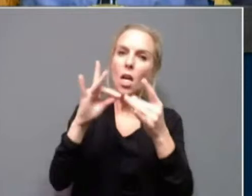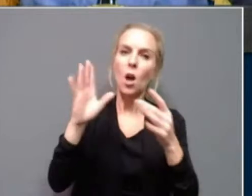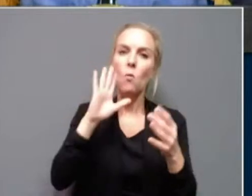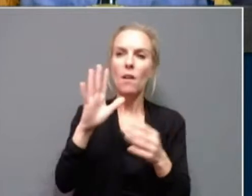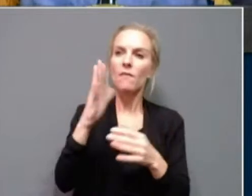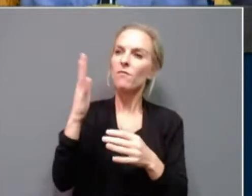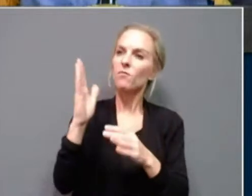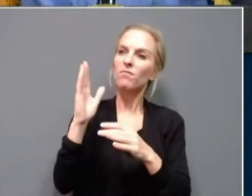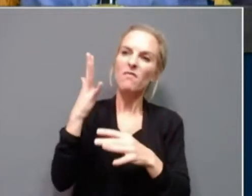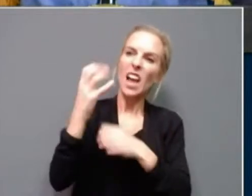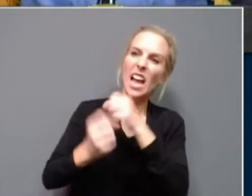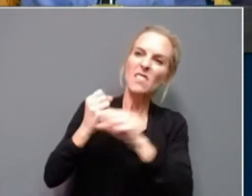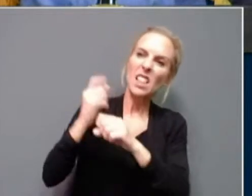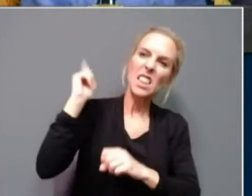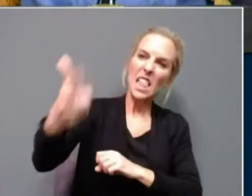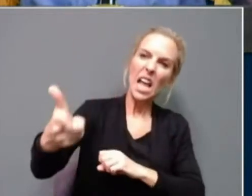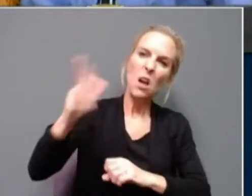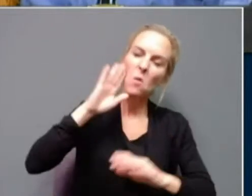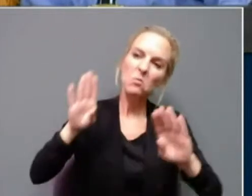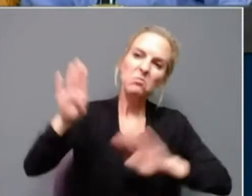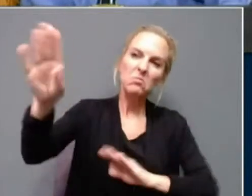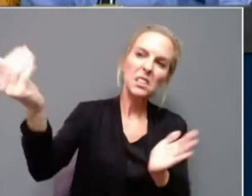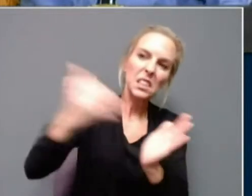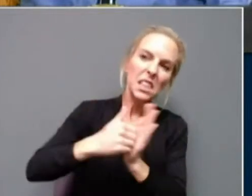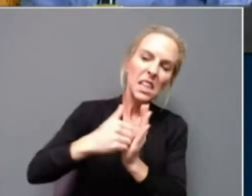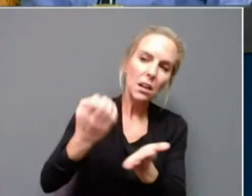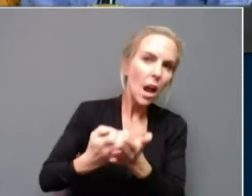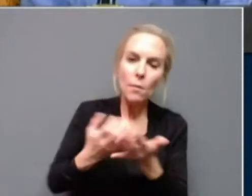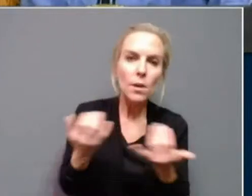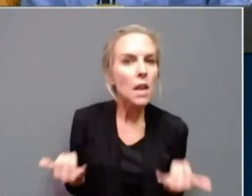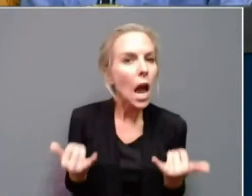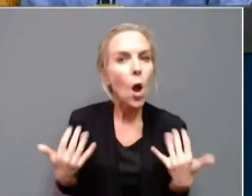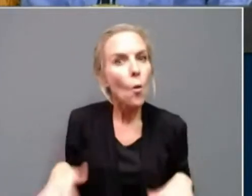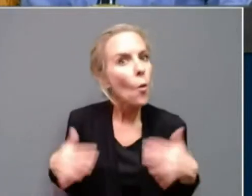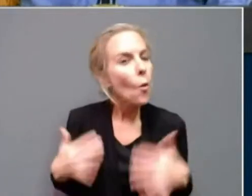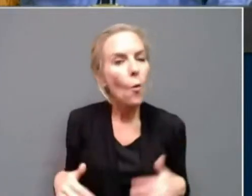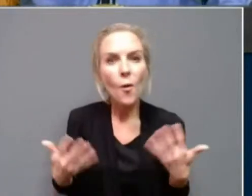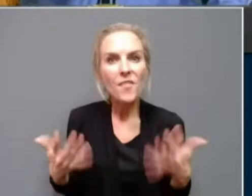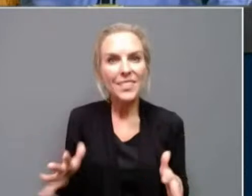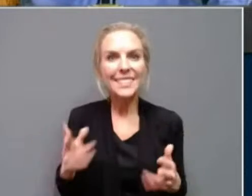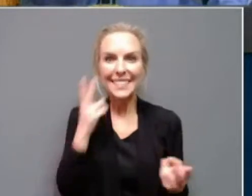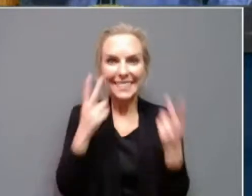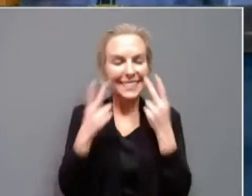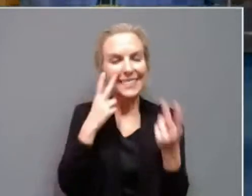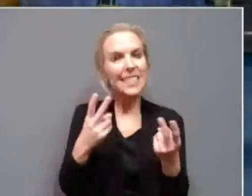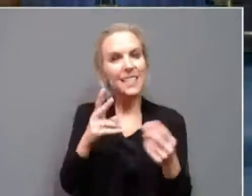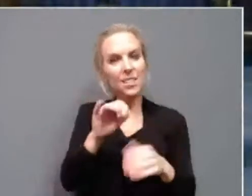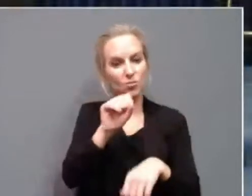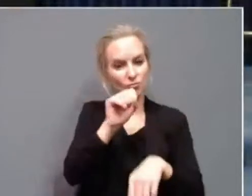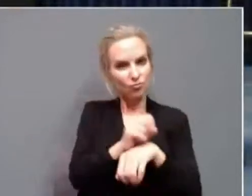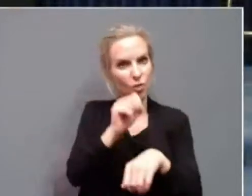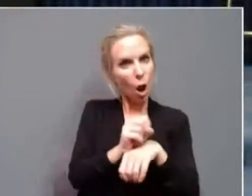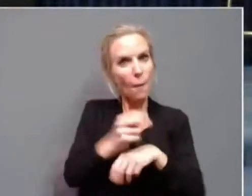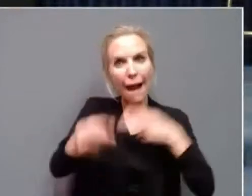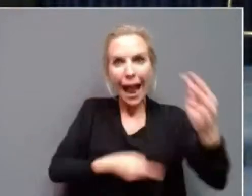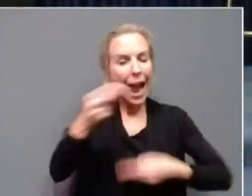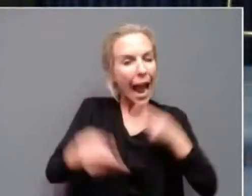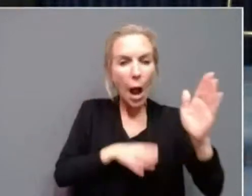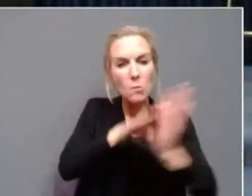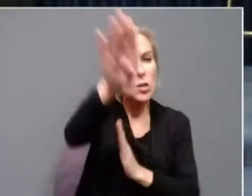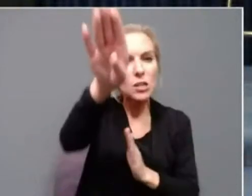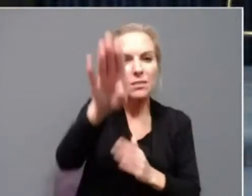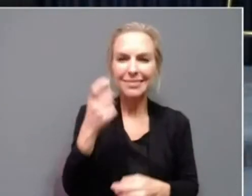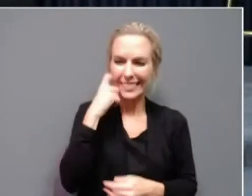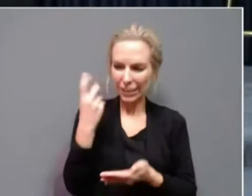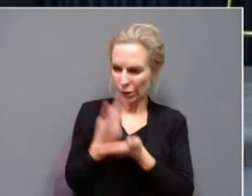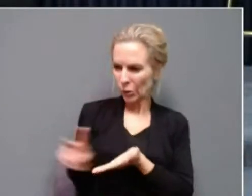a rate I've never seen before, with job availability in Kentucky that I've never seen before. It was just 2 weeks ago that we